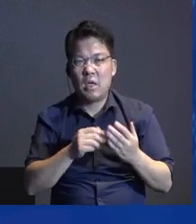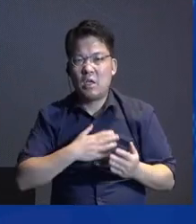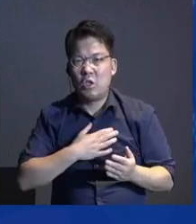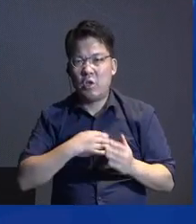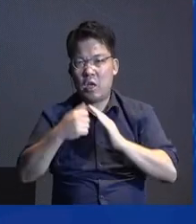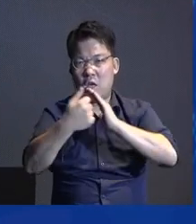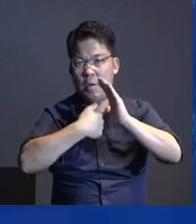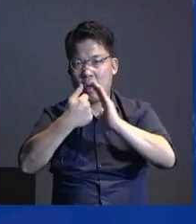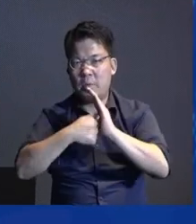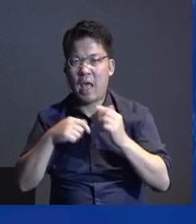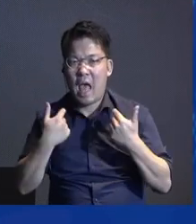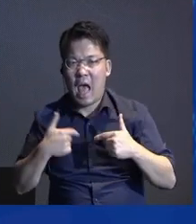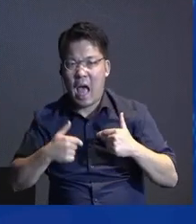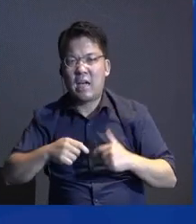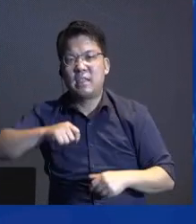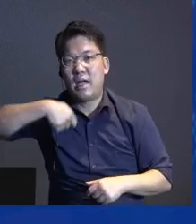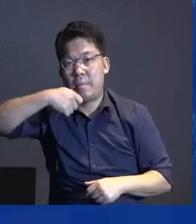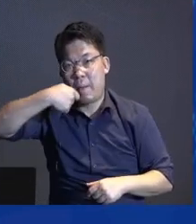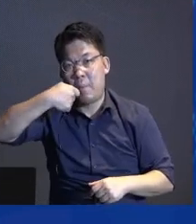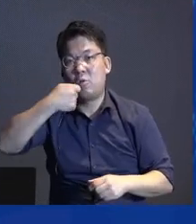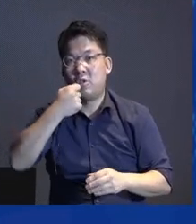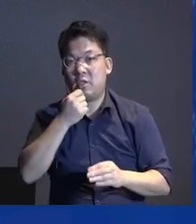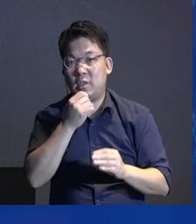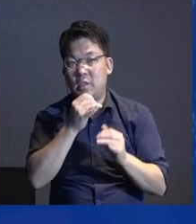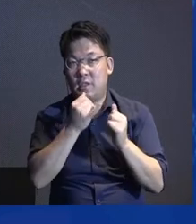I want to show you to feel that she is